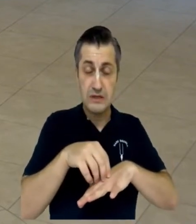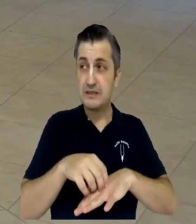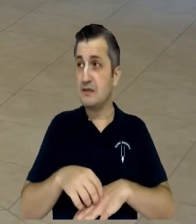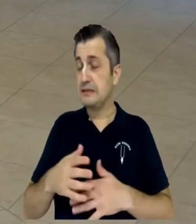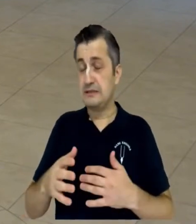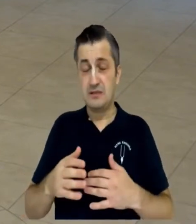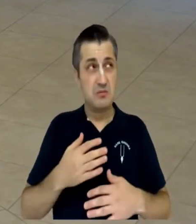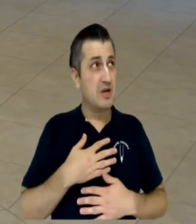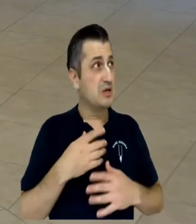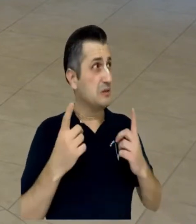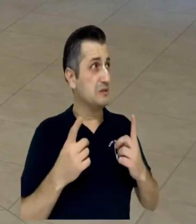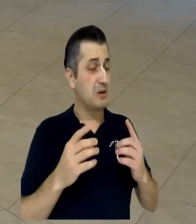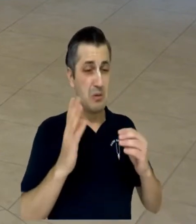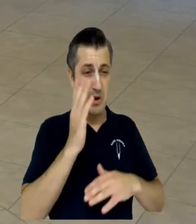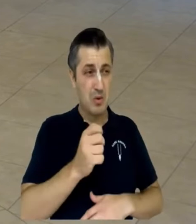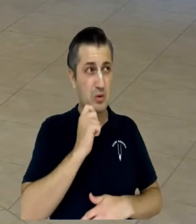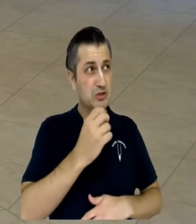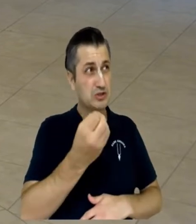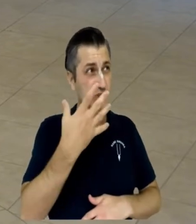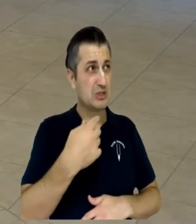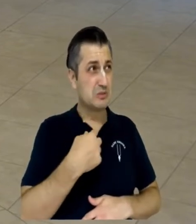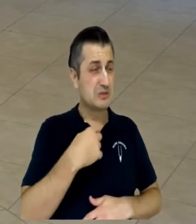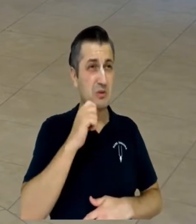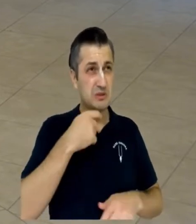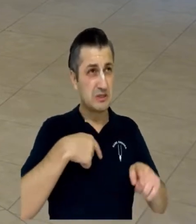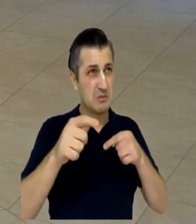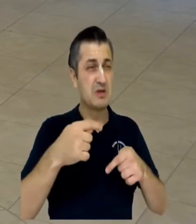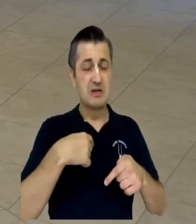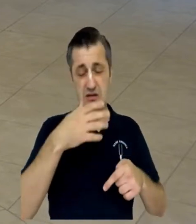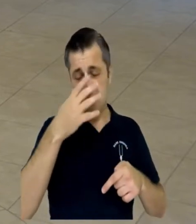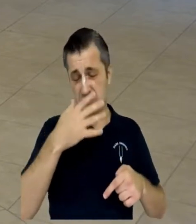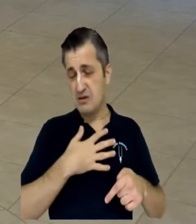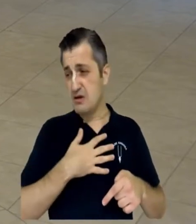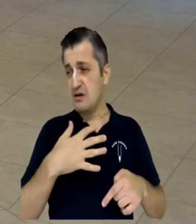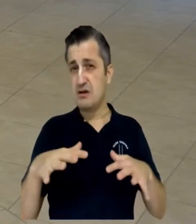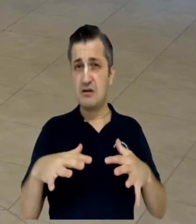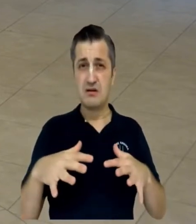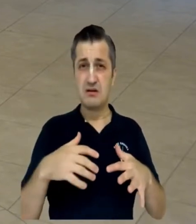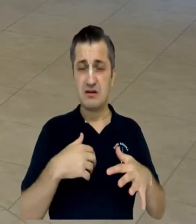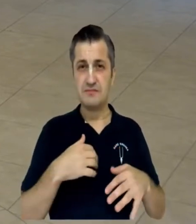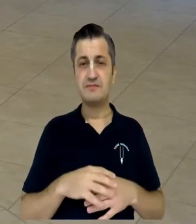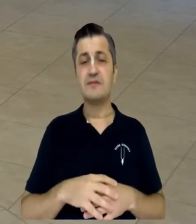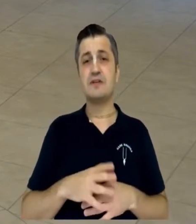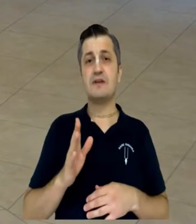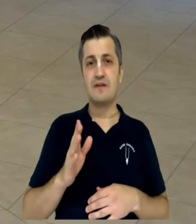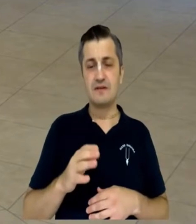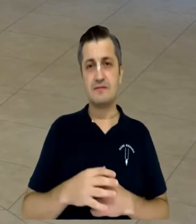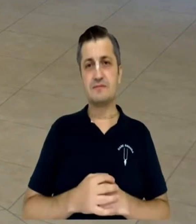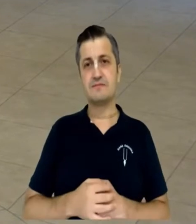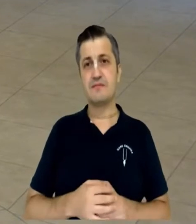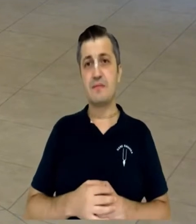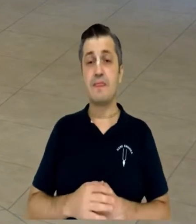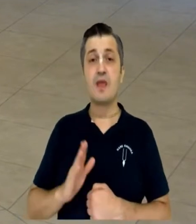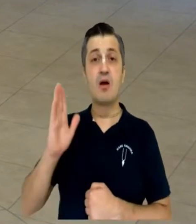he's going to be so angry and going to kick me out of the room. But then he didn't hear